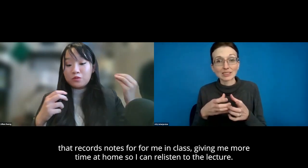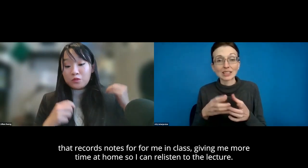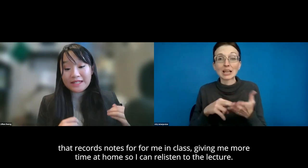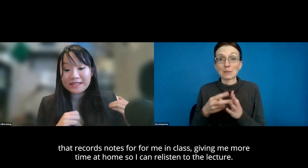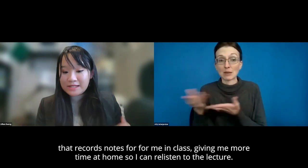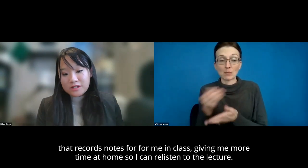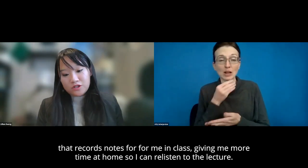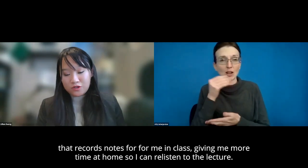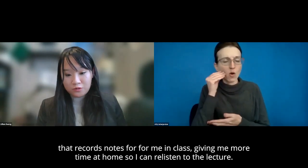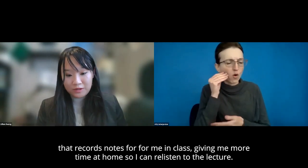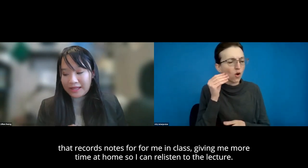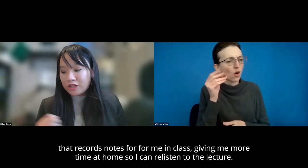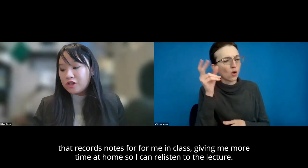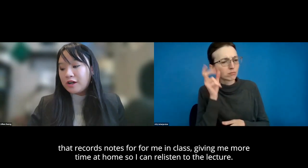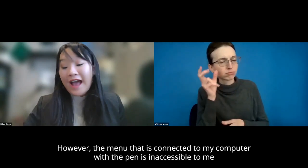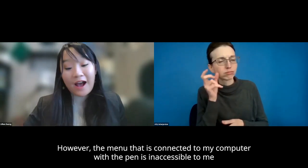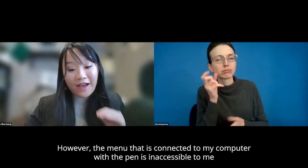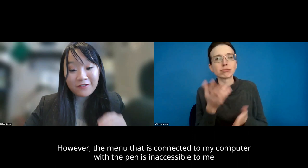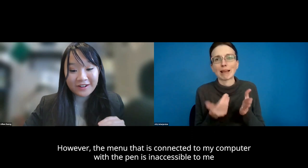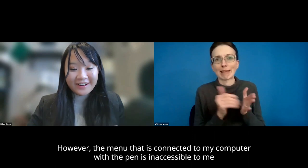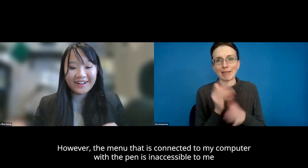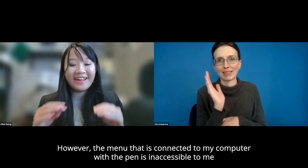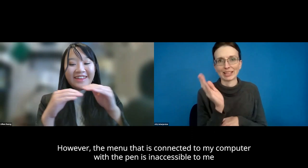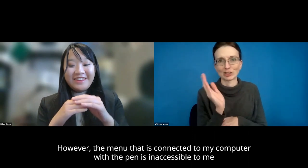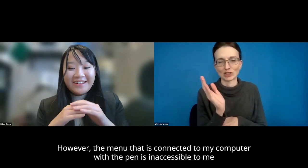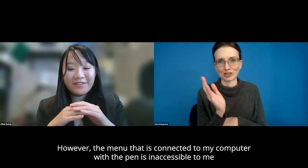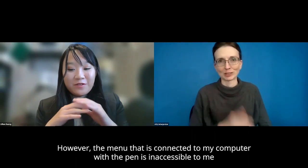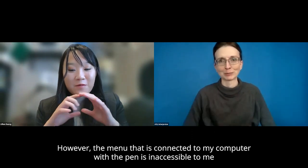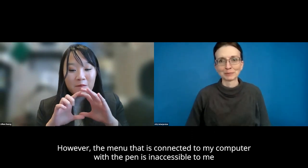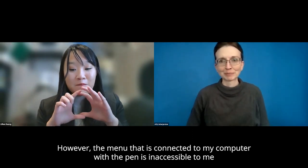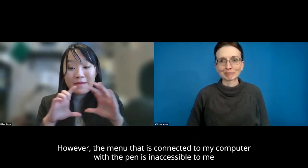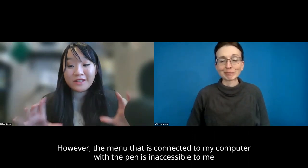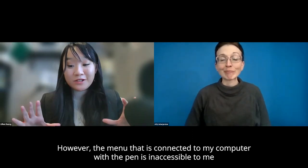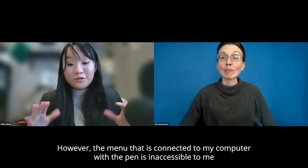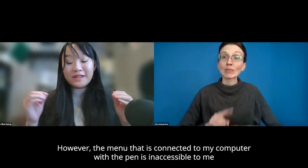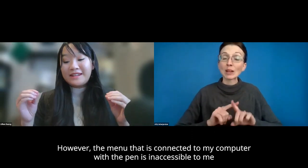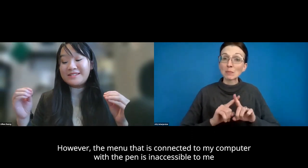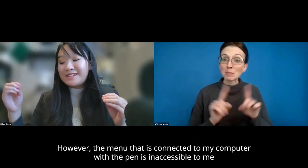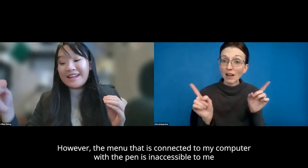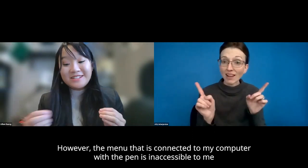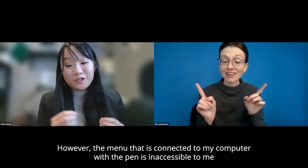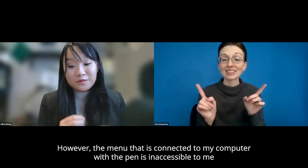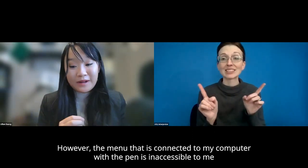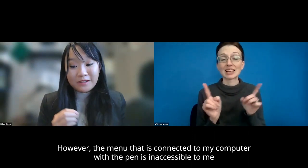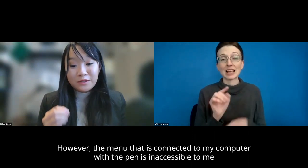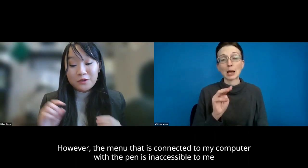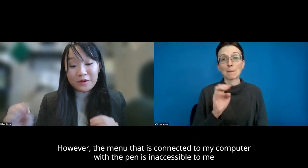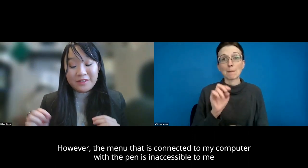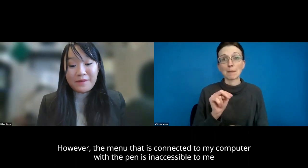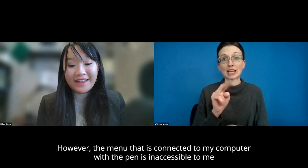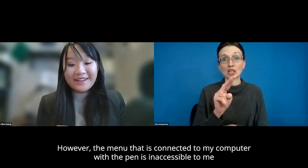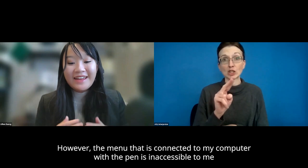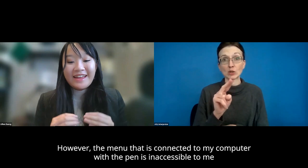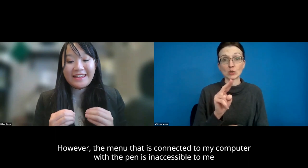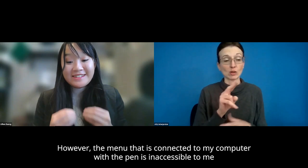so I can re-listen to the lecture. However, the menu that is connected to my computer with